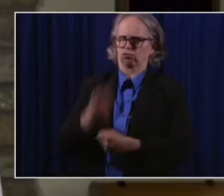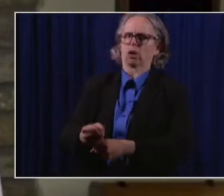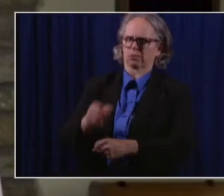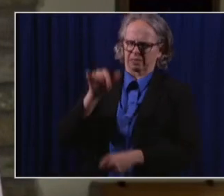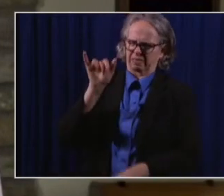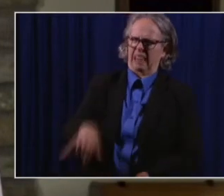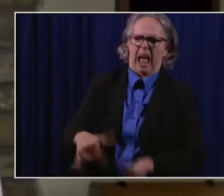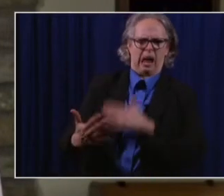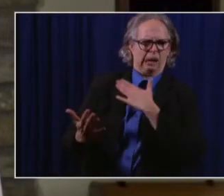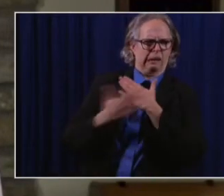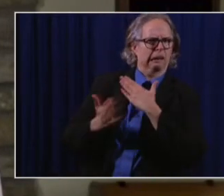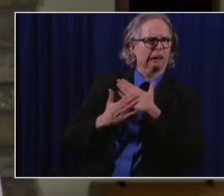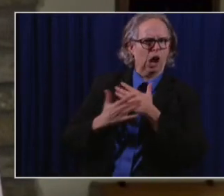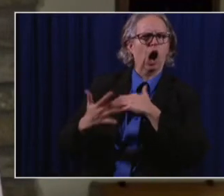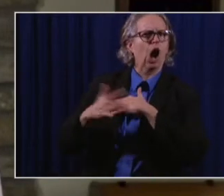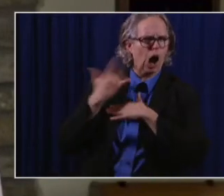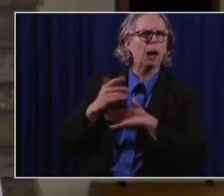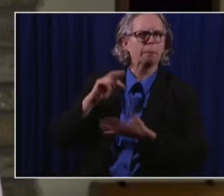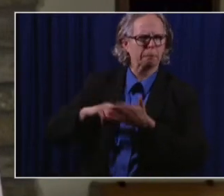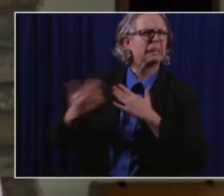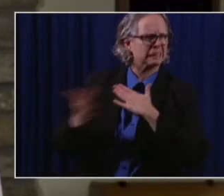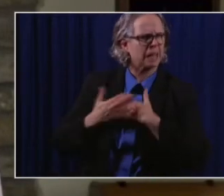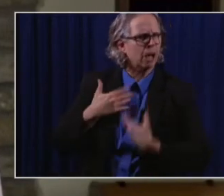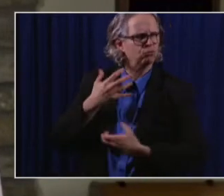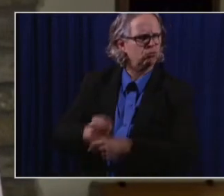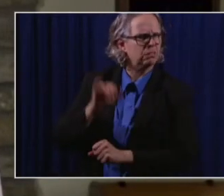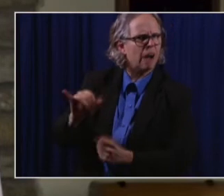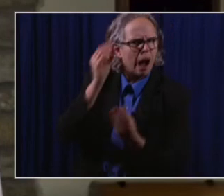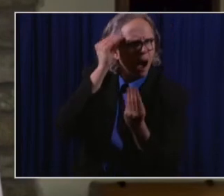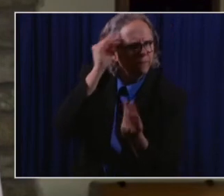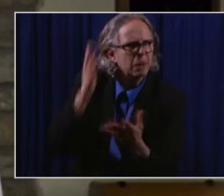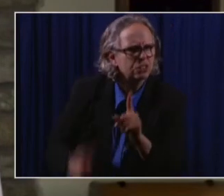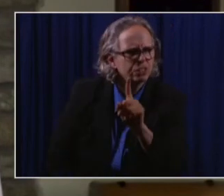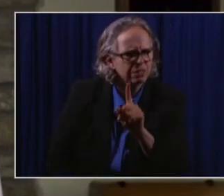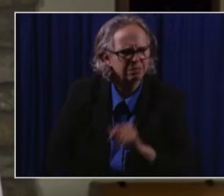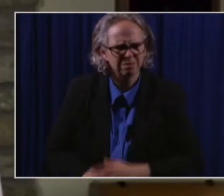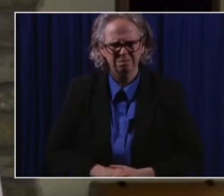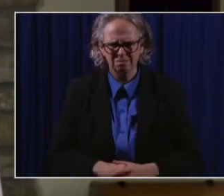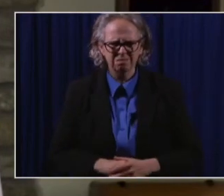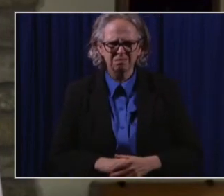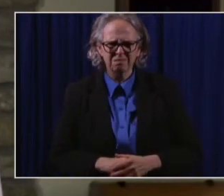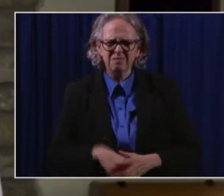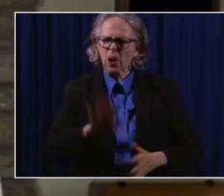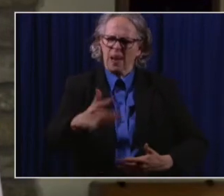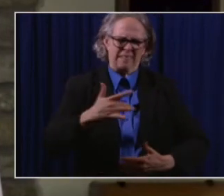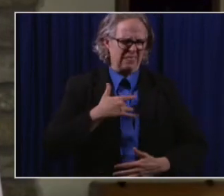solid too, but you just count the number of people in the hospital from COVID.